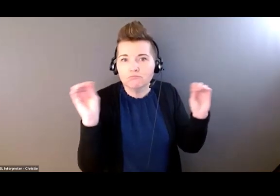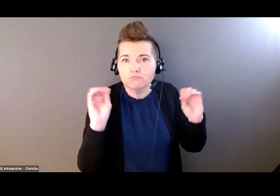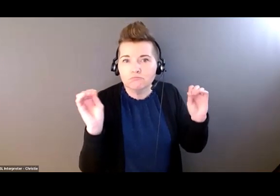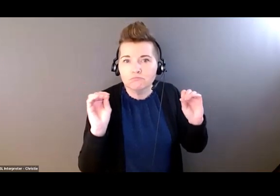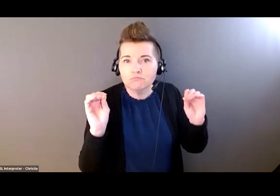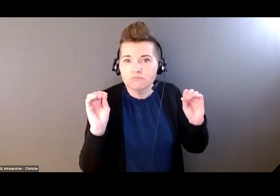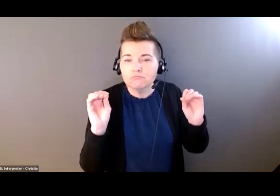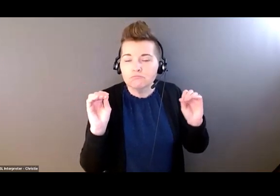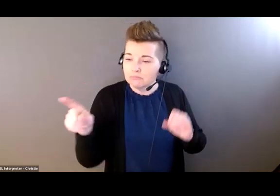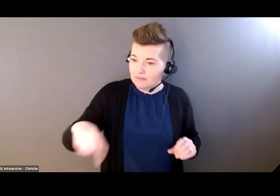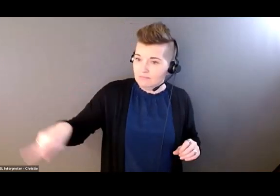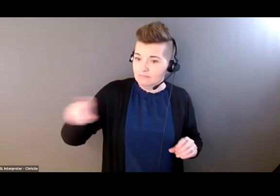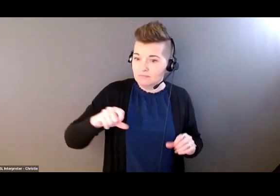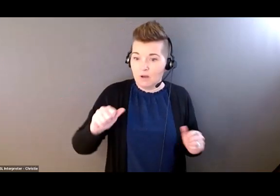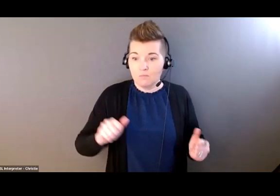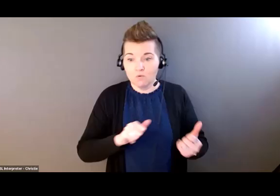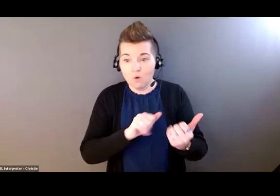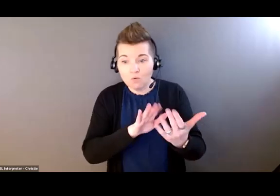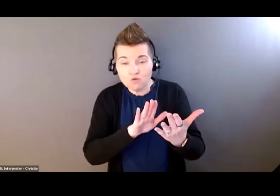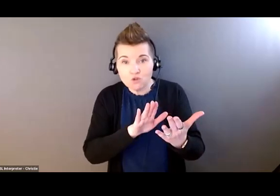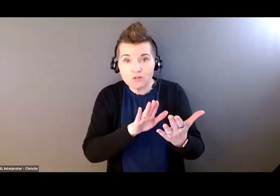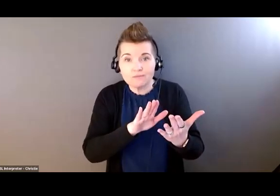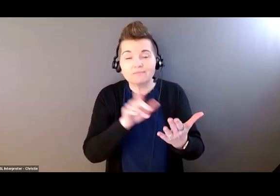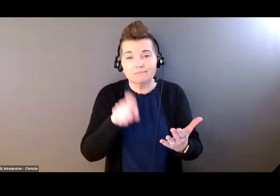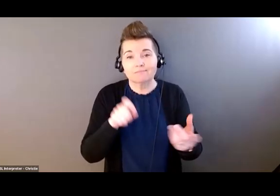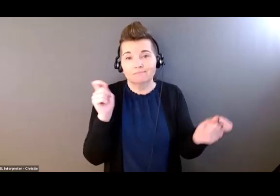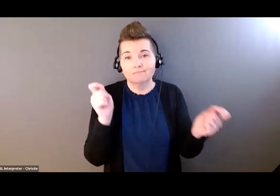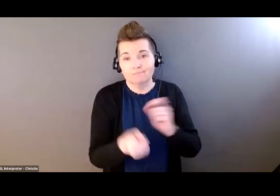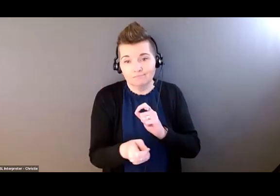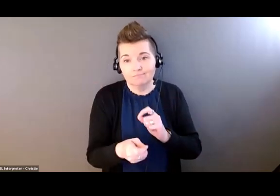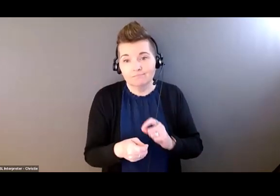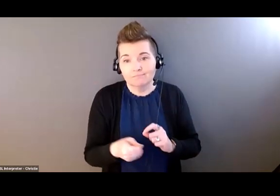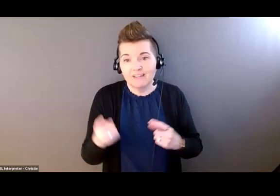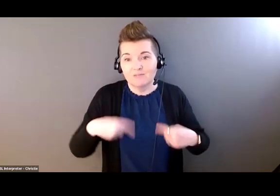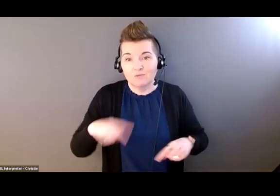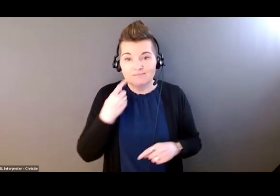on the question or just what's sitting in mind right now?